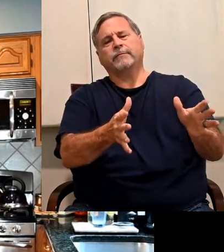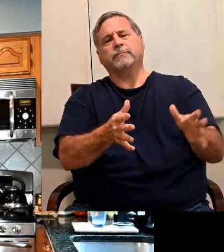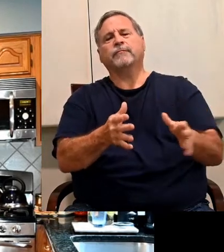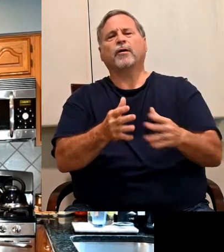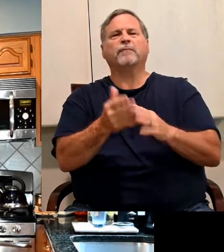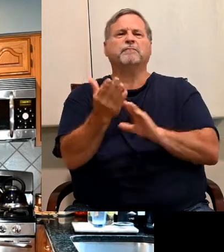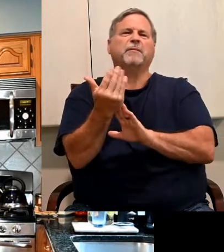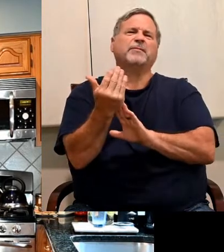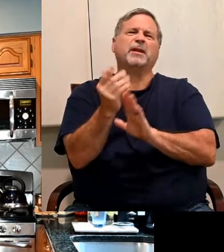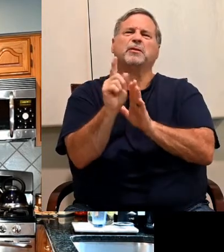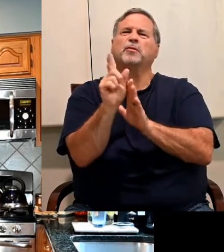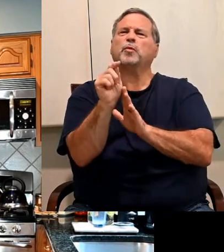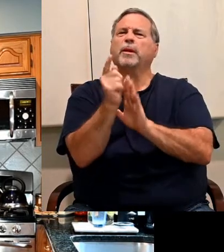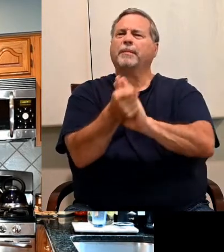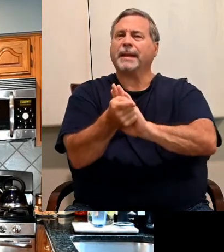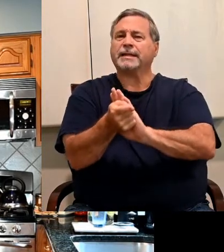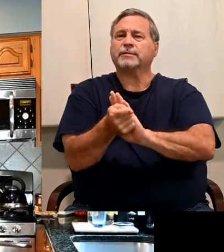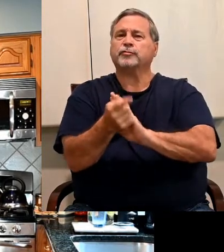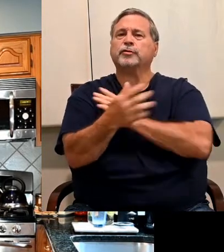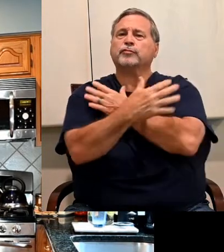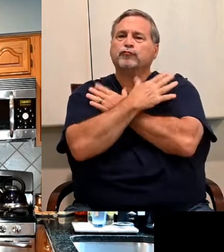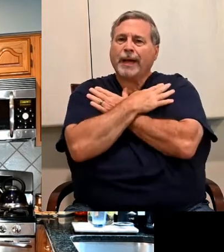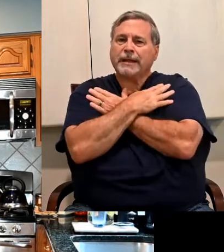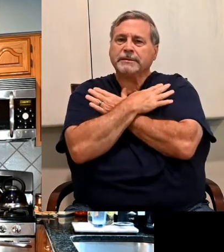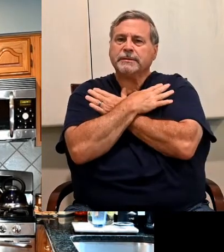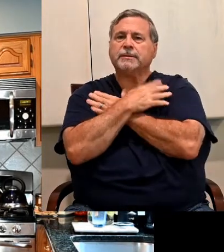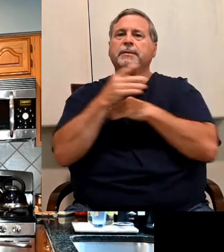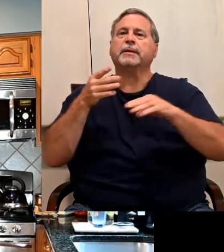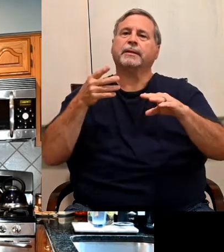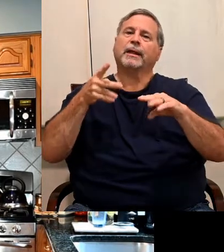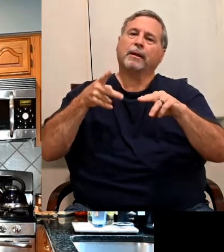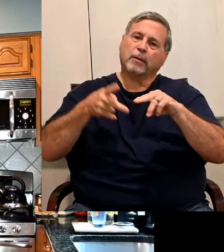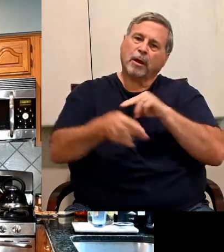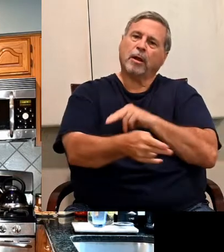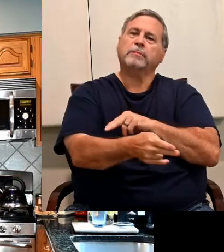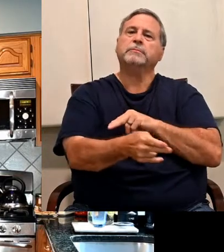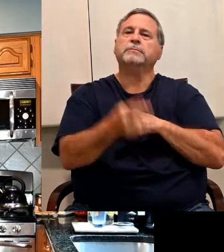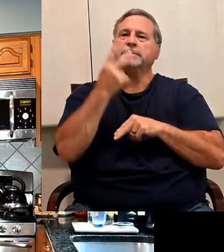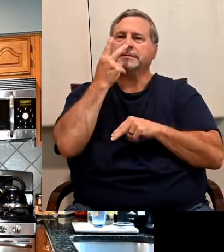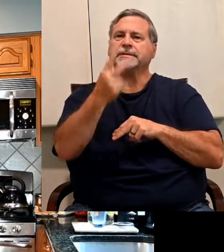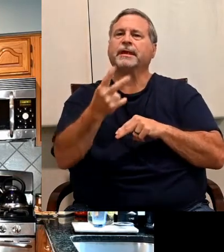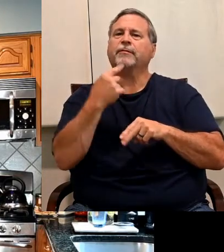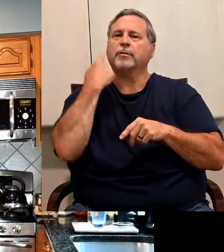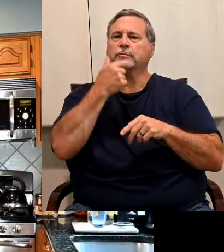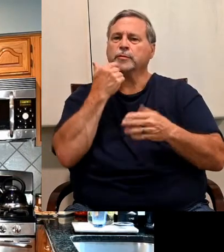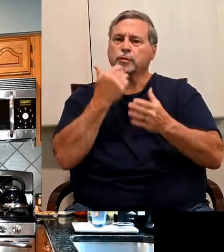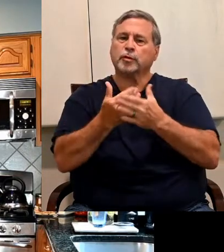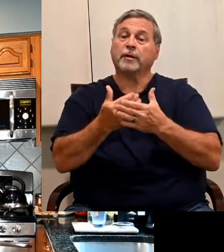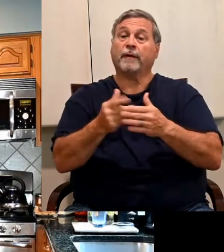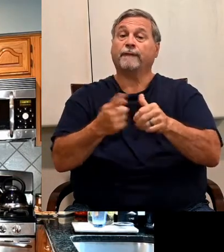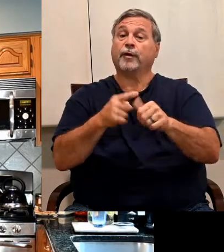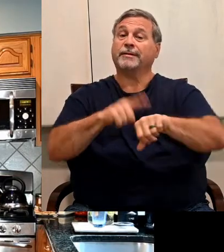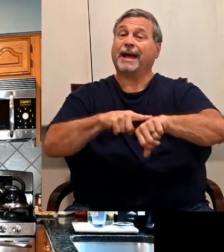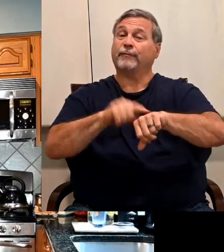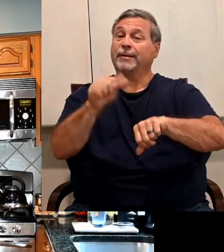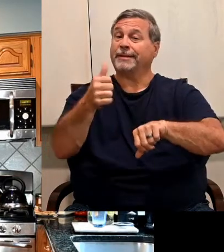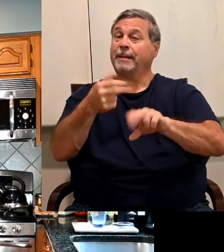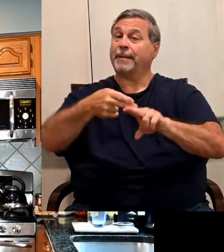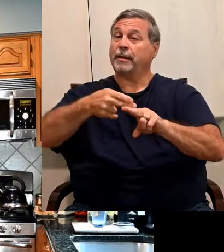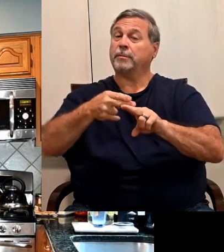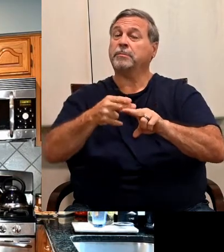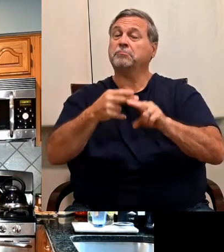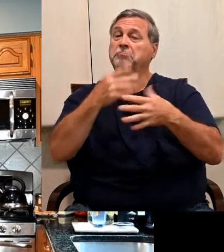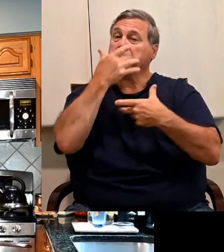to let this rest for about 15-20 minutes before I cut into it. Hopefully everything is cooked all the way through. First time I've